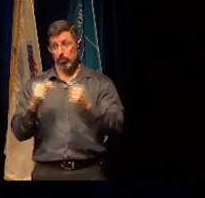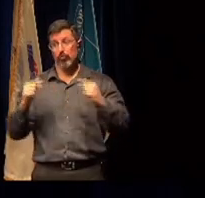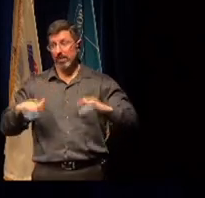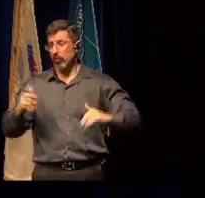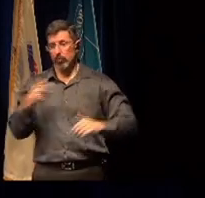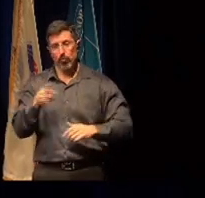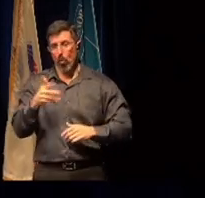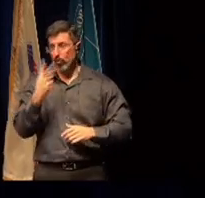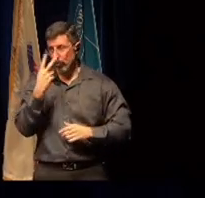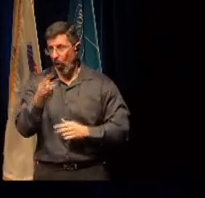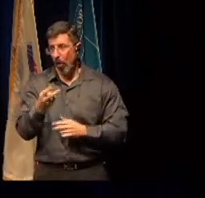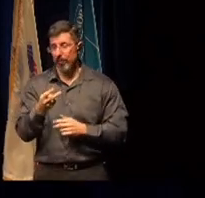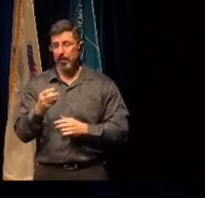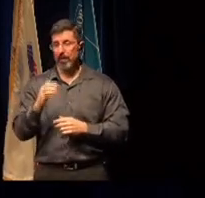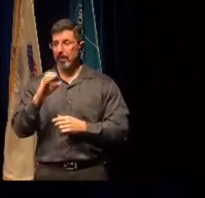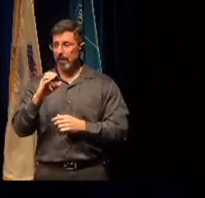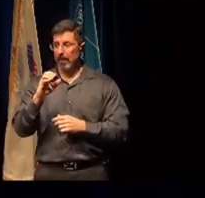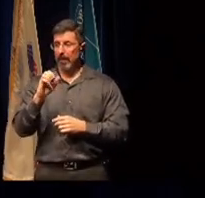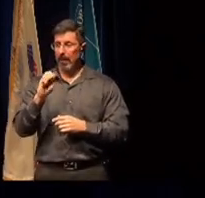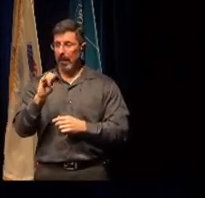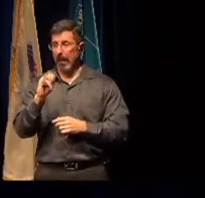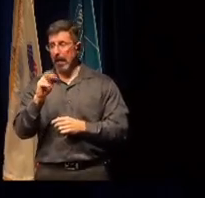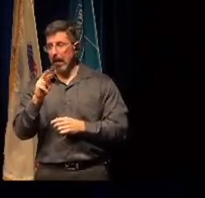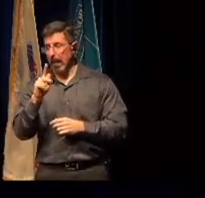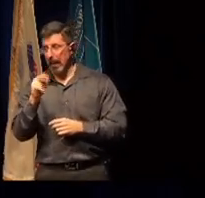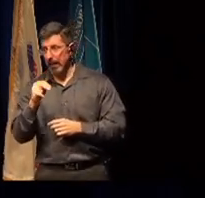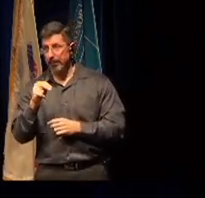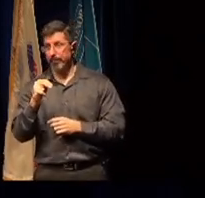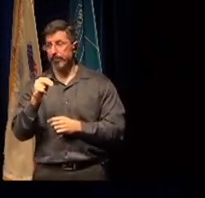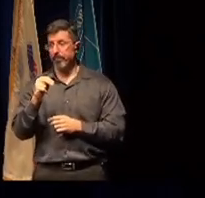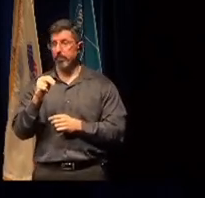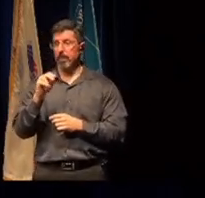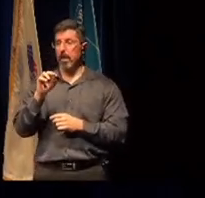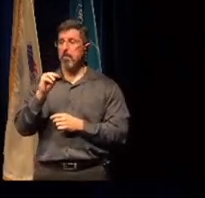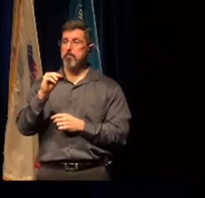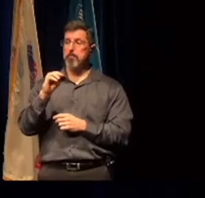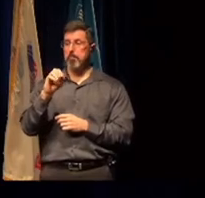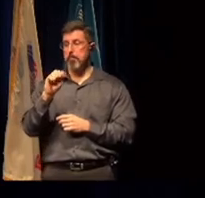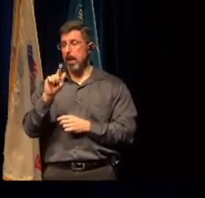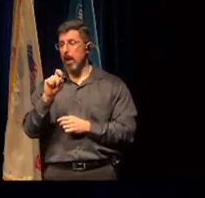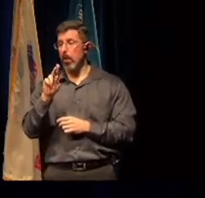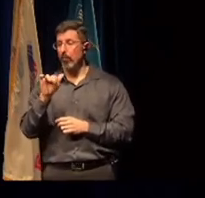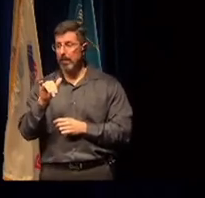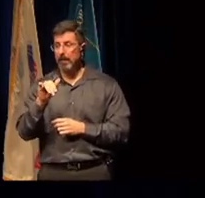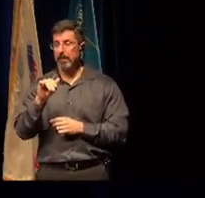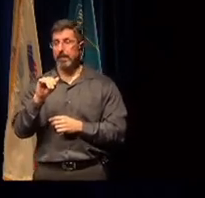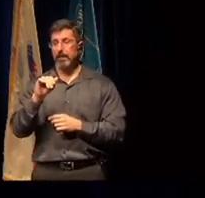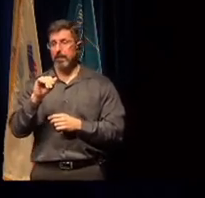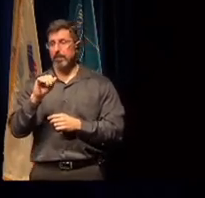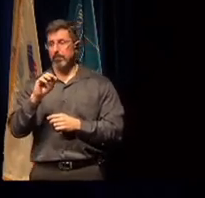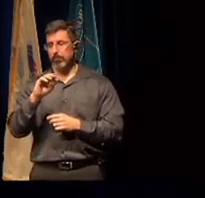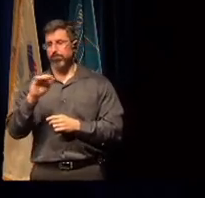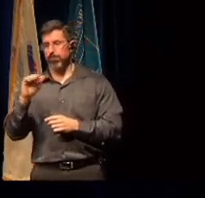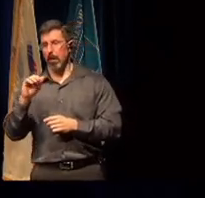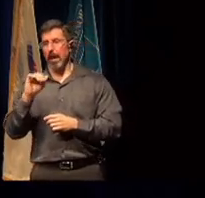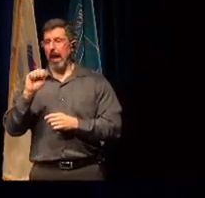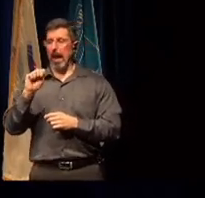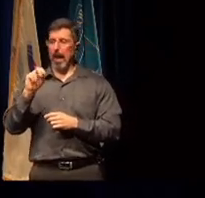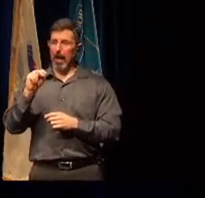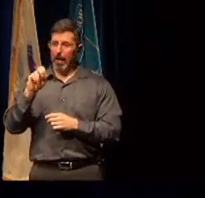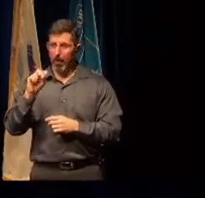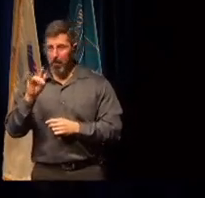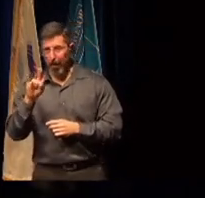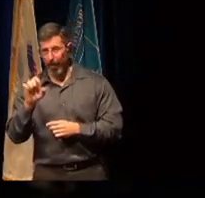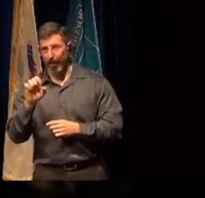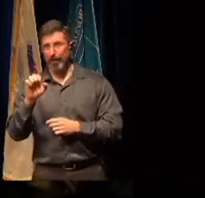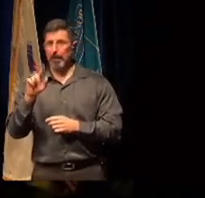saw, Caitlin Umsetter and her husband Gary, Mallory, James, and Phoebe Zimmerly, Annabelle, Elizabeth,